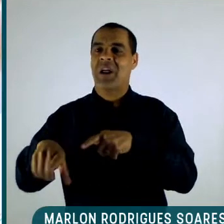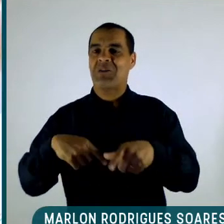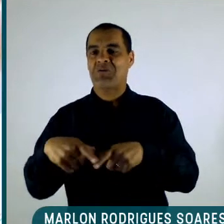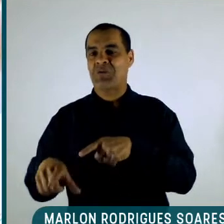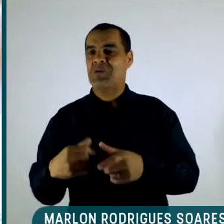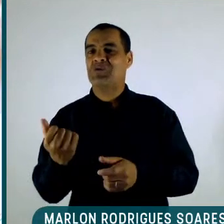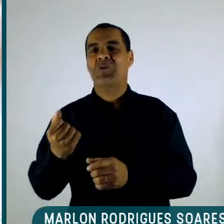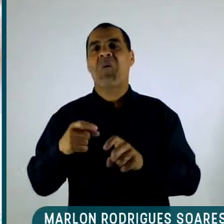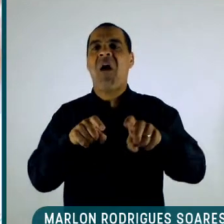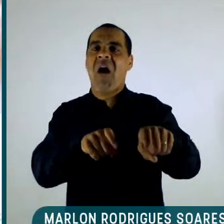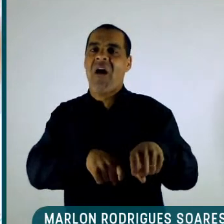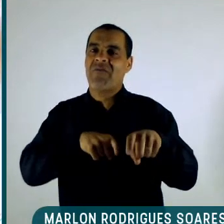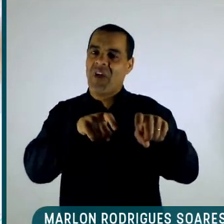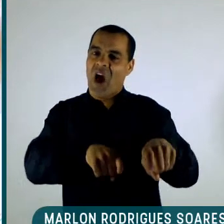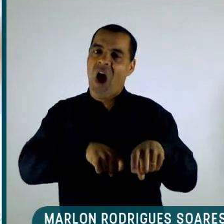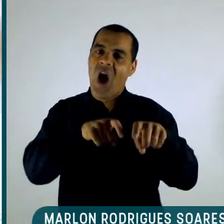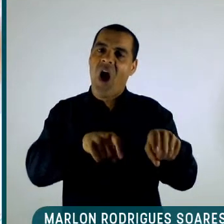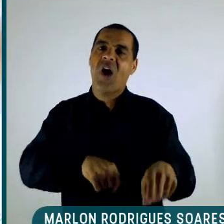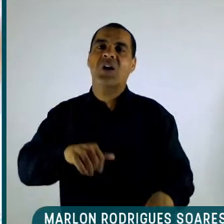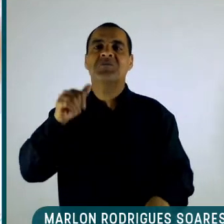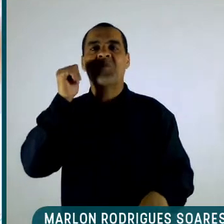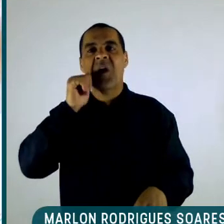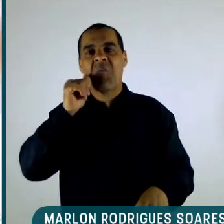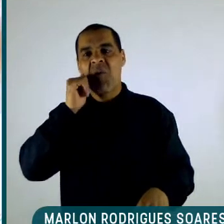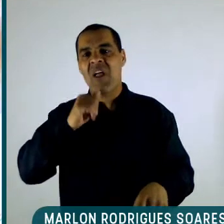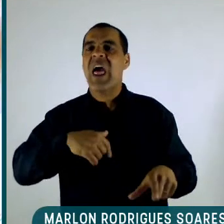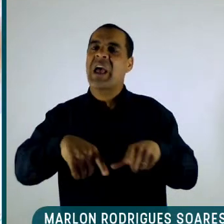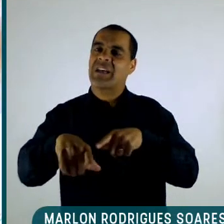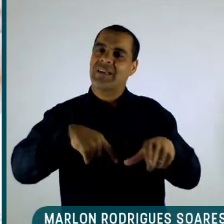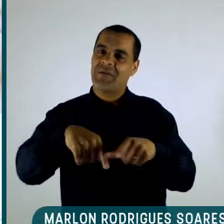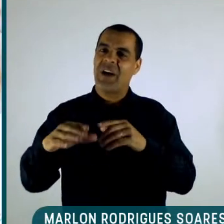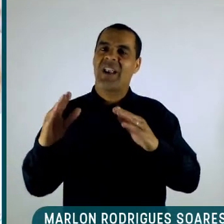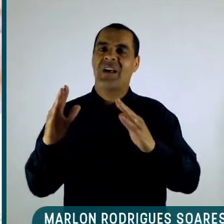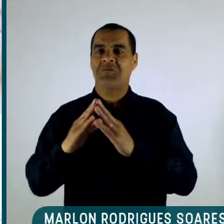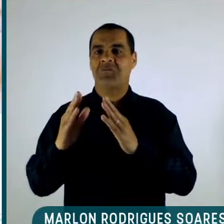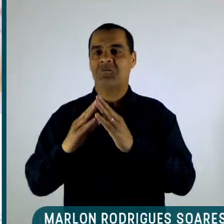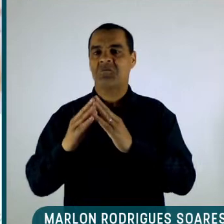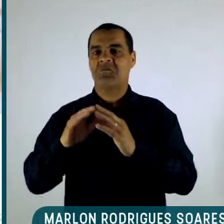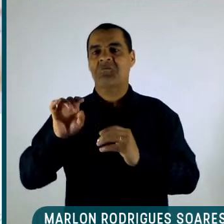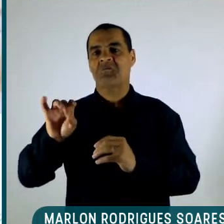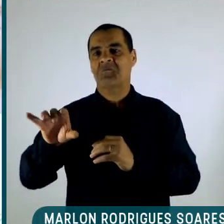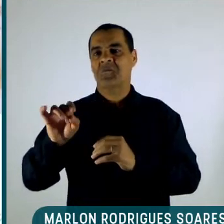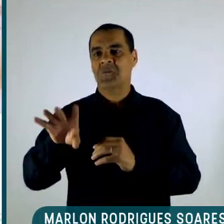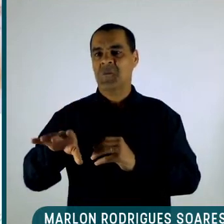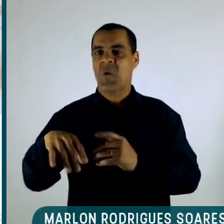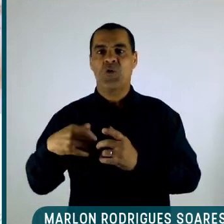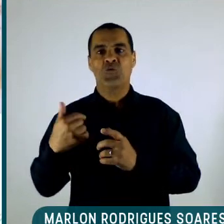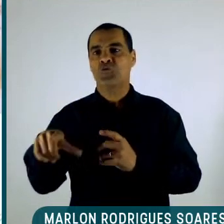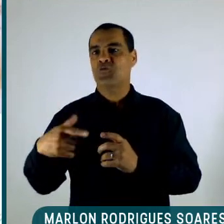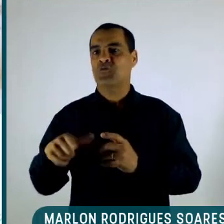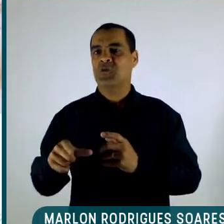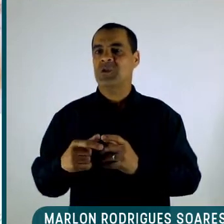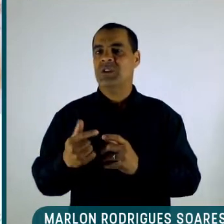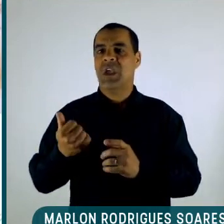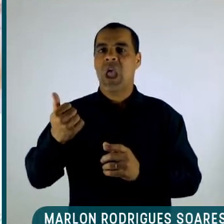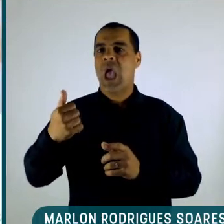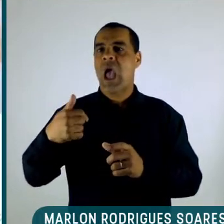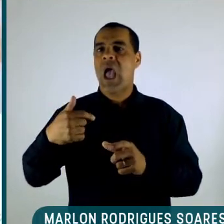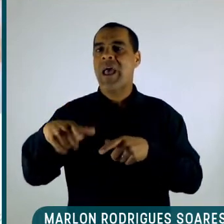was the national health system then. But all the other workers, the informal workers,